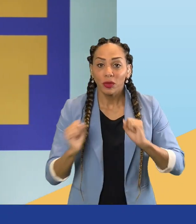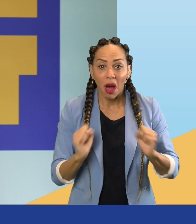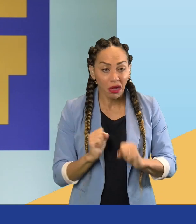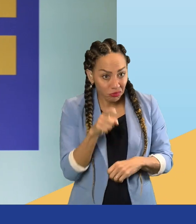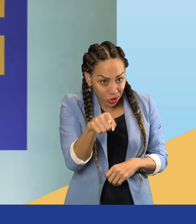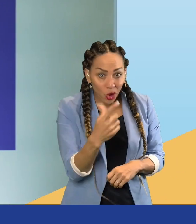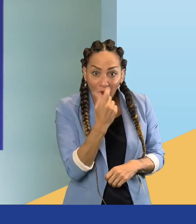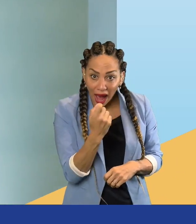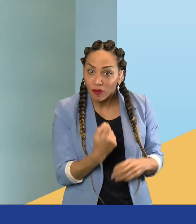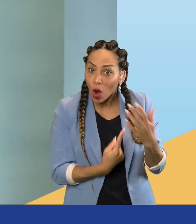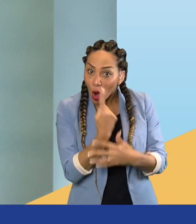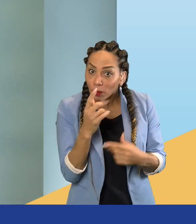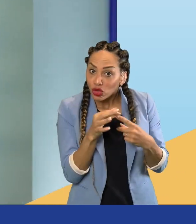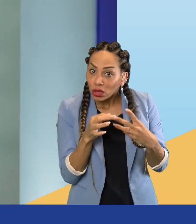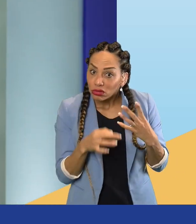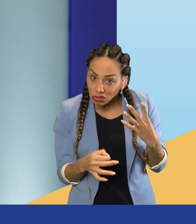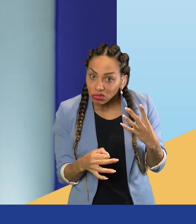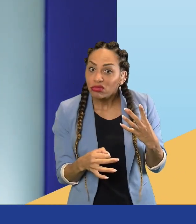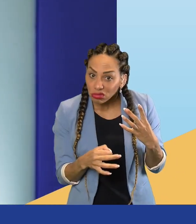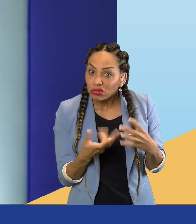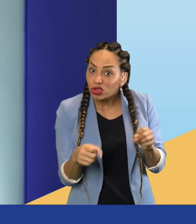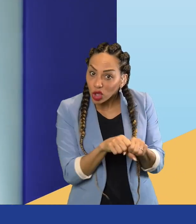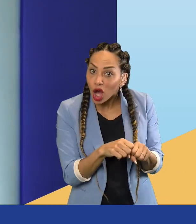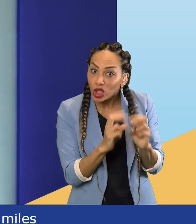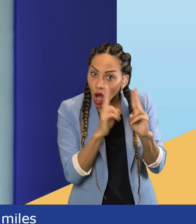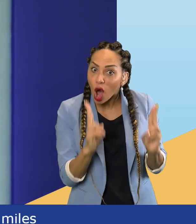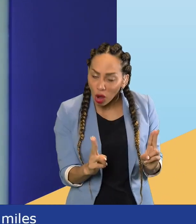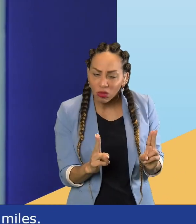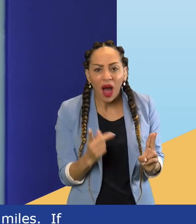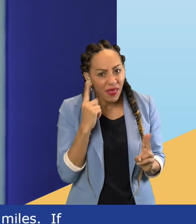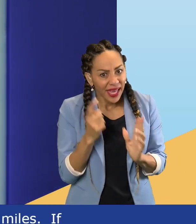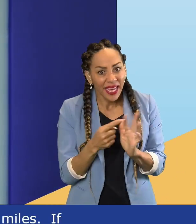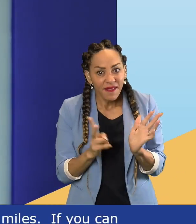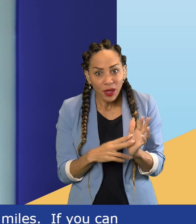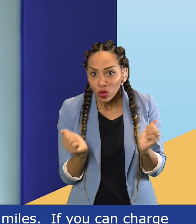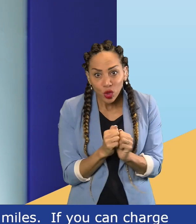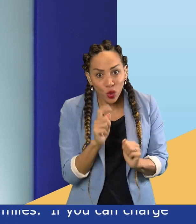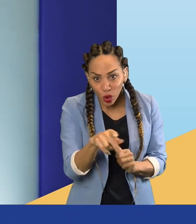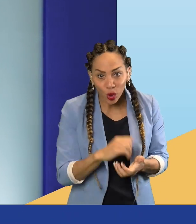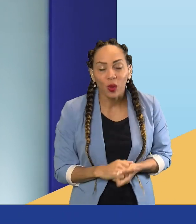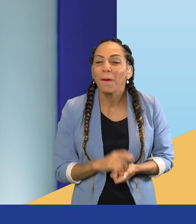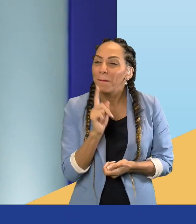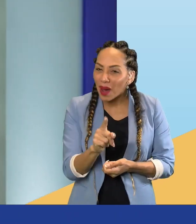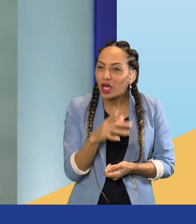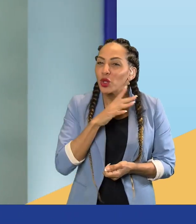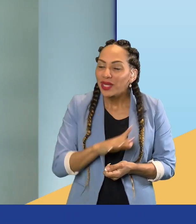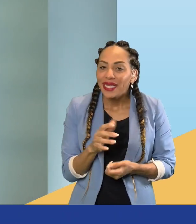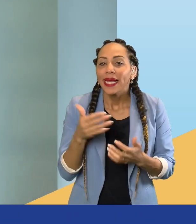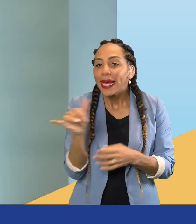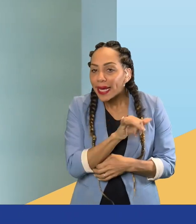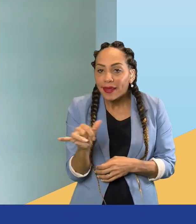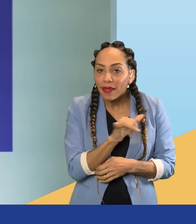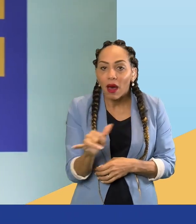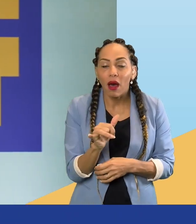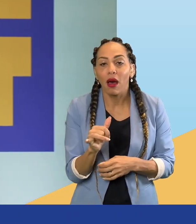genuinely believe most people can make an EV work for them. That does mean you probably need off-street parking or a driveway, so there are some